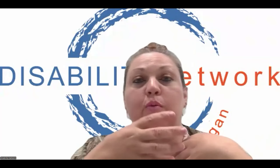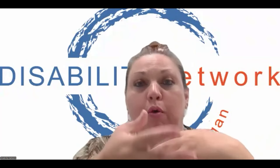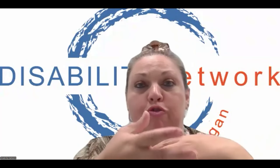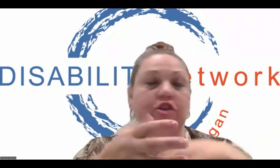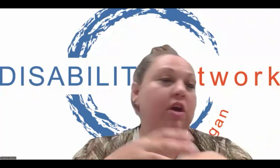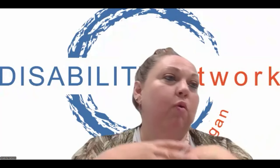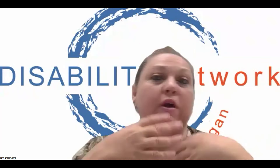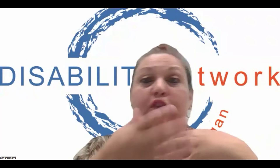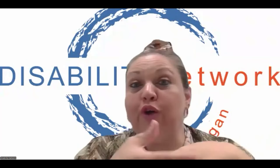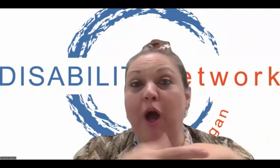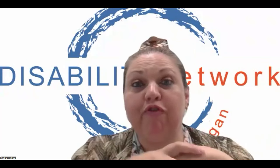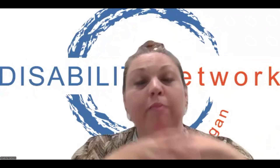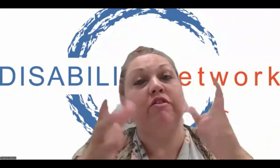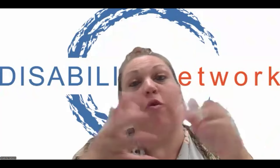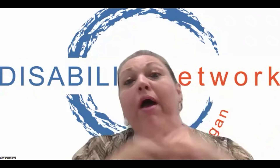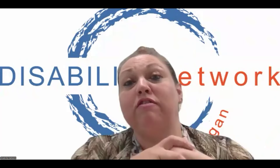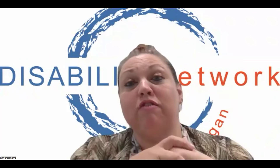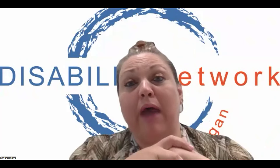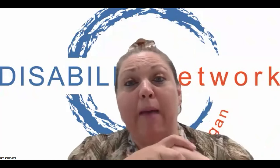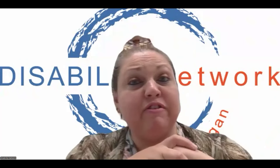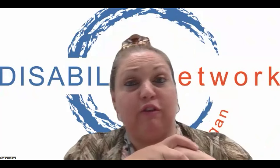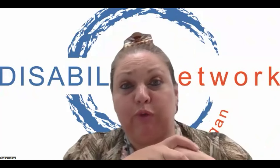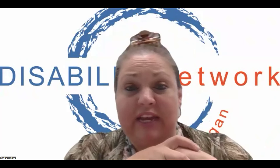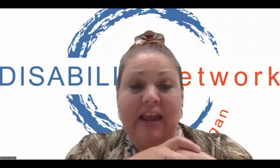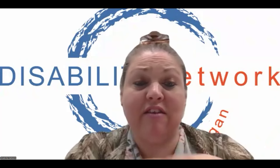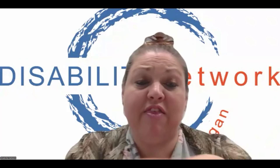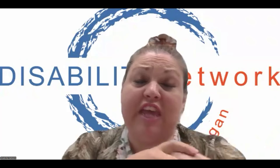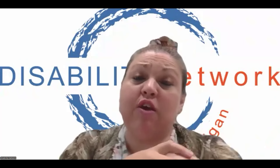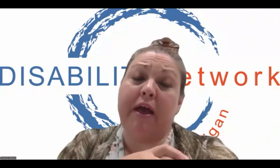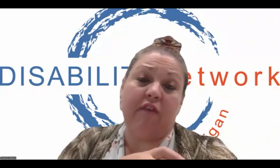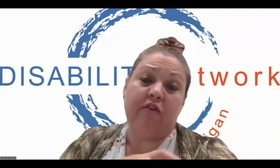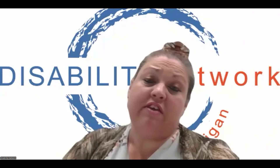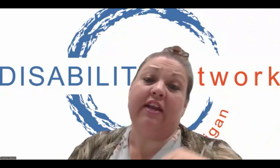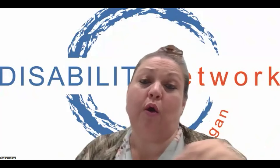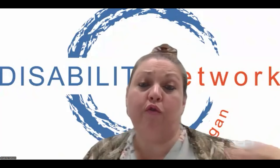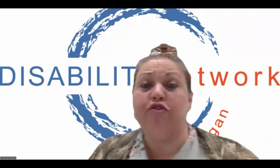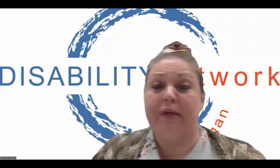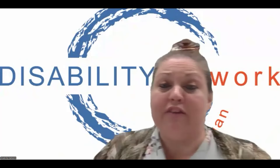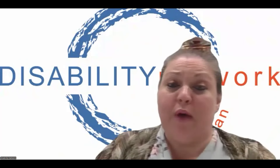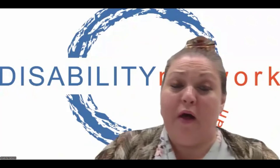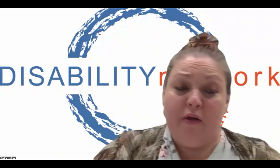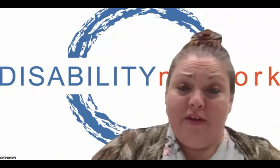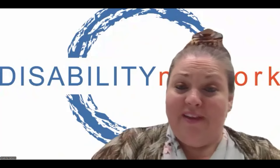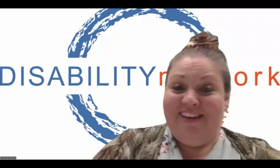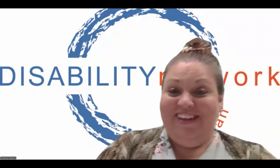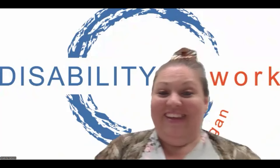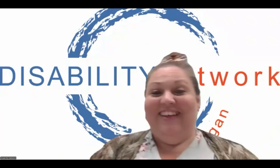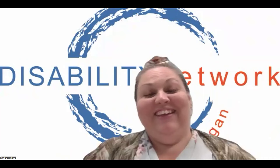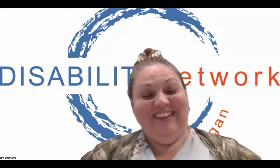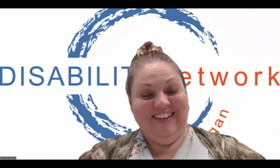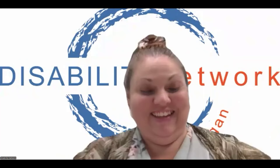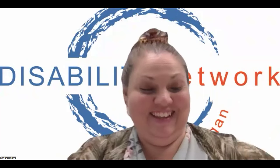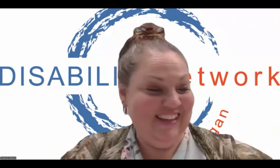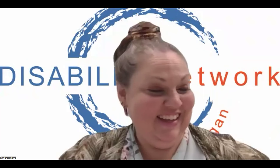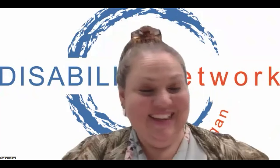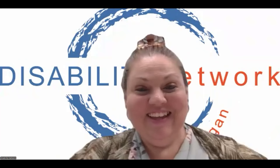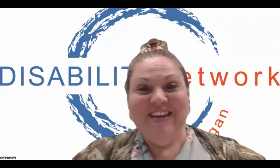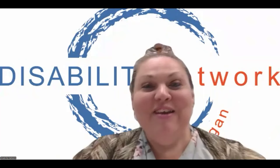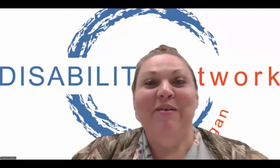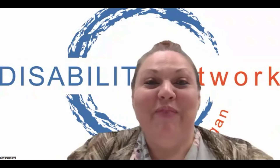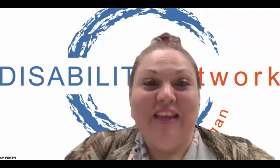How do you approach? Where do you come from, and so on? So absolutely. Yeah. And thank you, Becca, for sending it over to me as well.